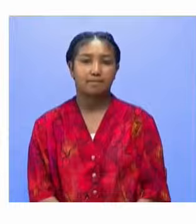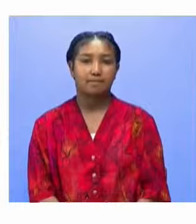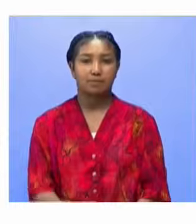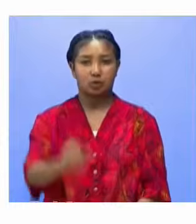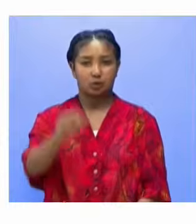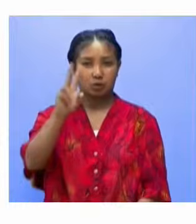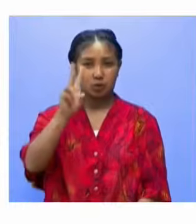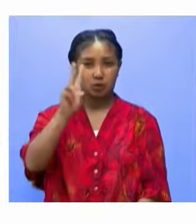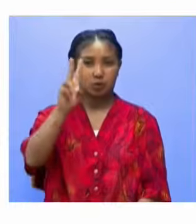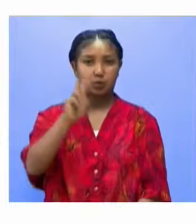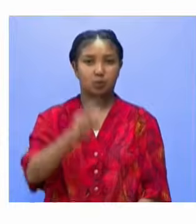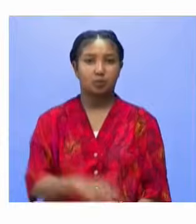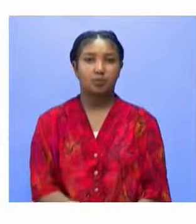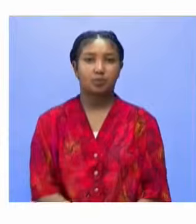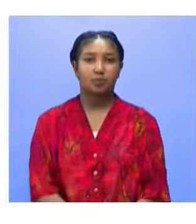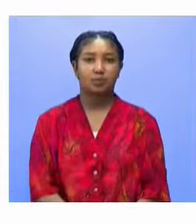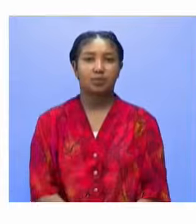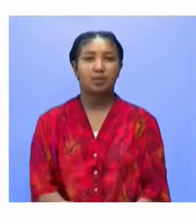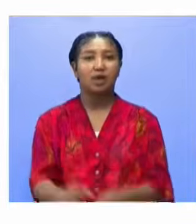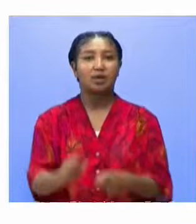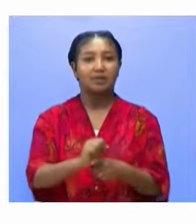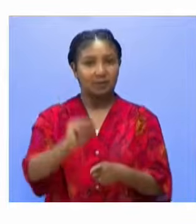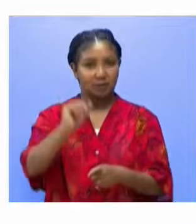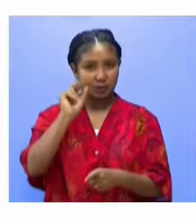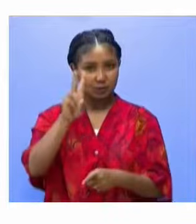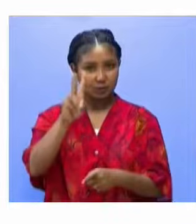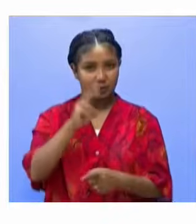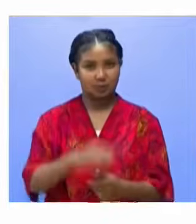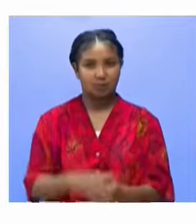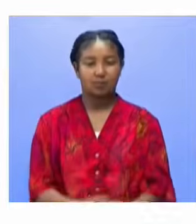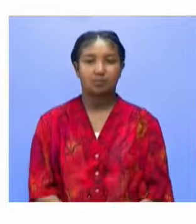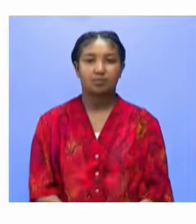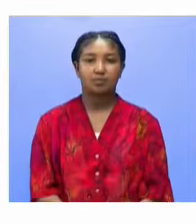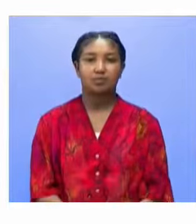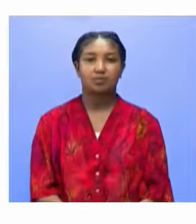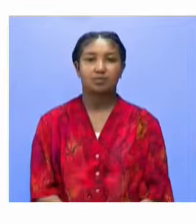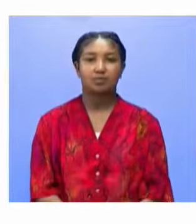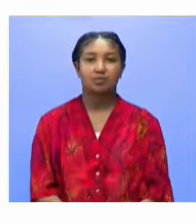2. Okay? Activity 2. Put